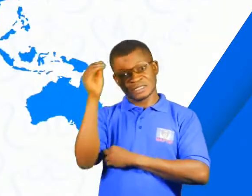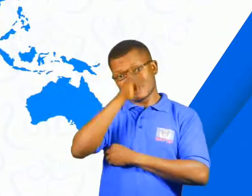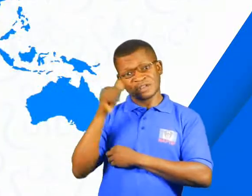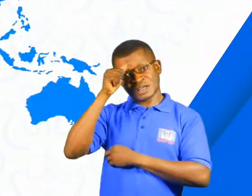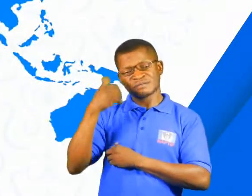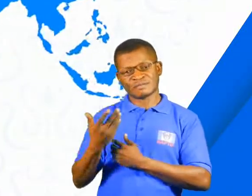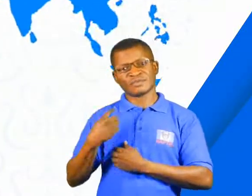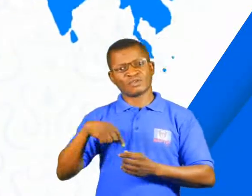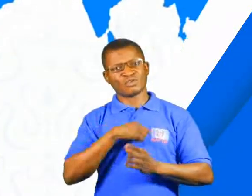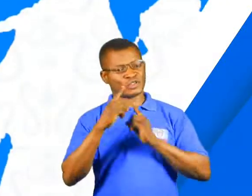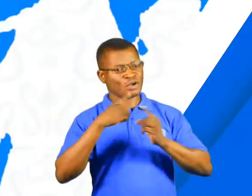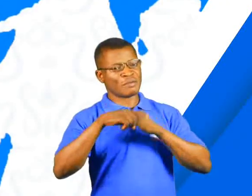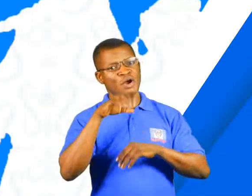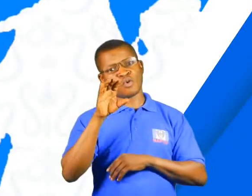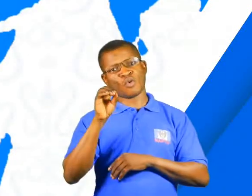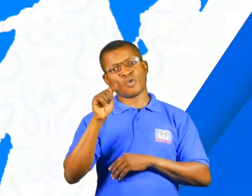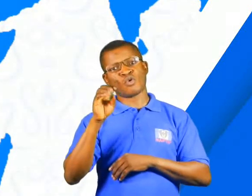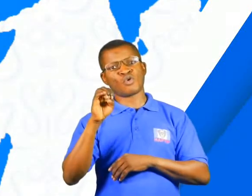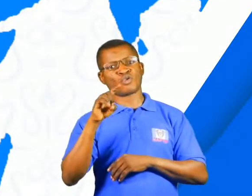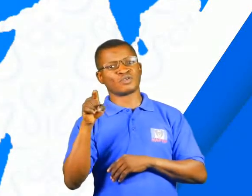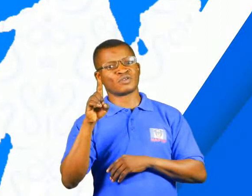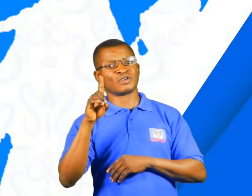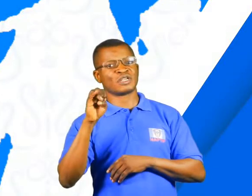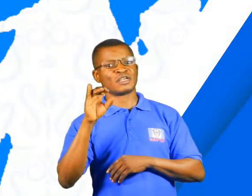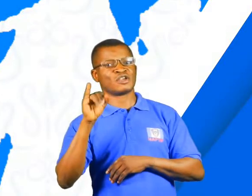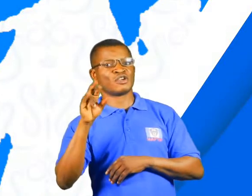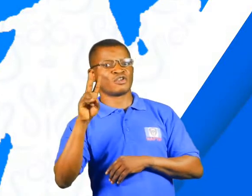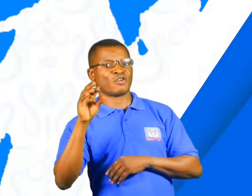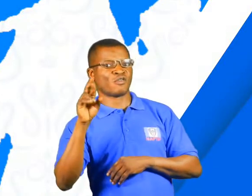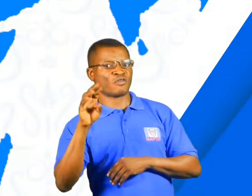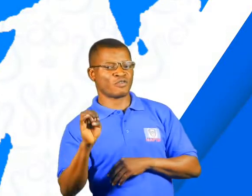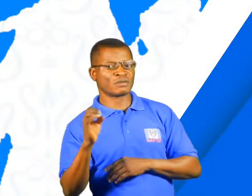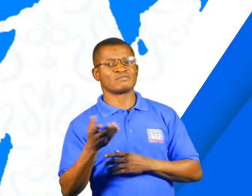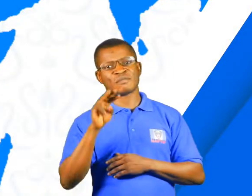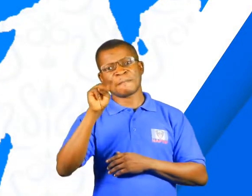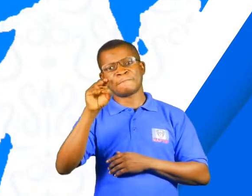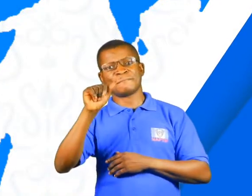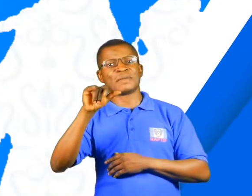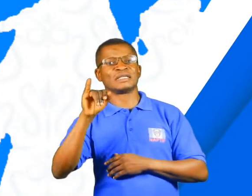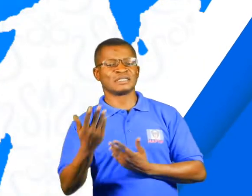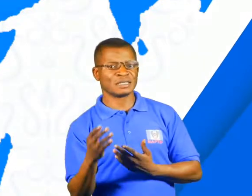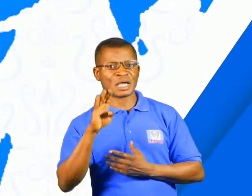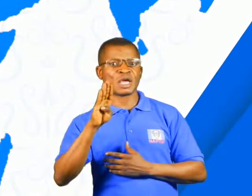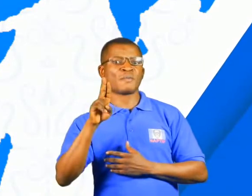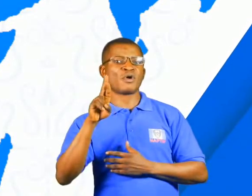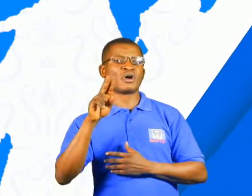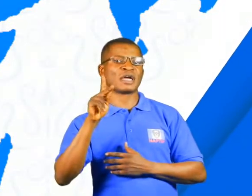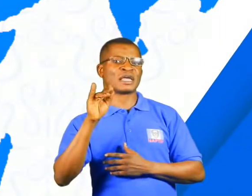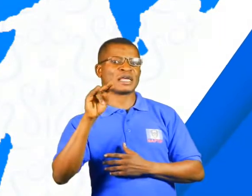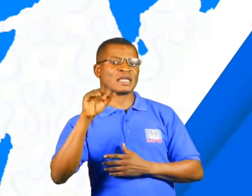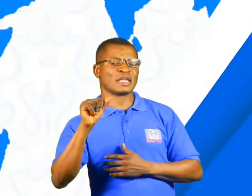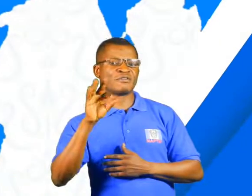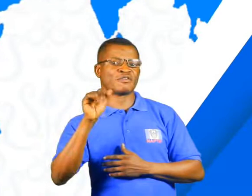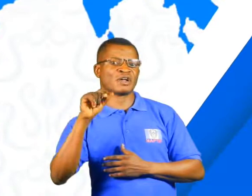the West African sub-region, we talk about Cote d'Ivoire, we talk about Mali, we talk about Burkina Faso